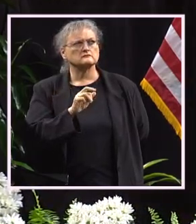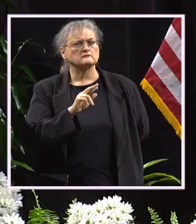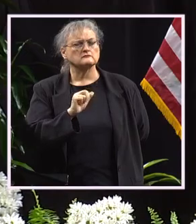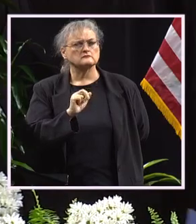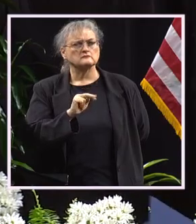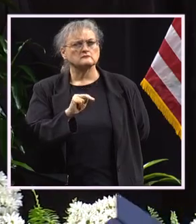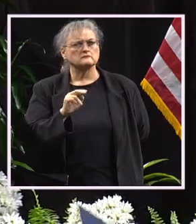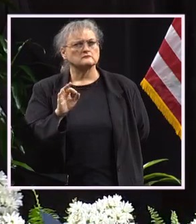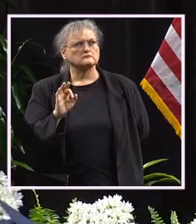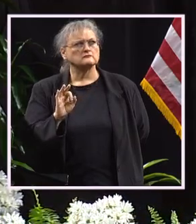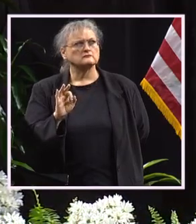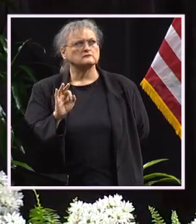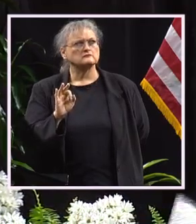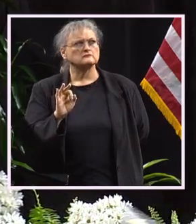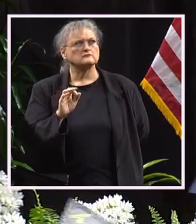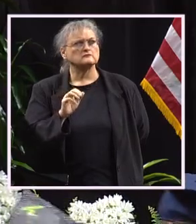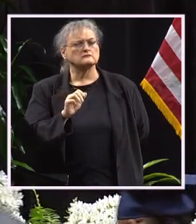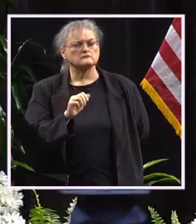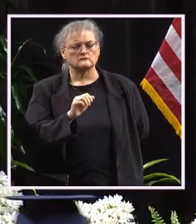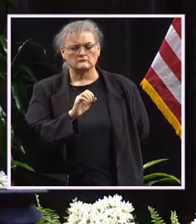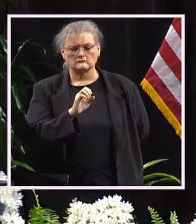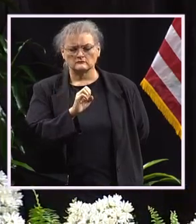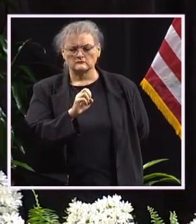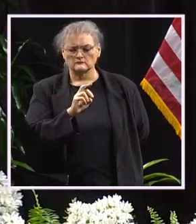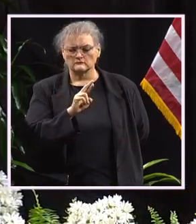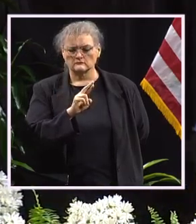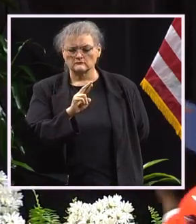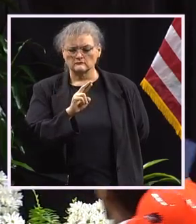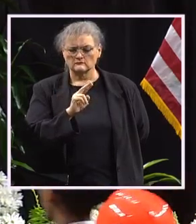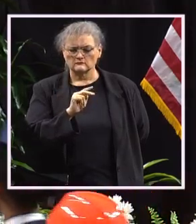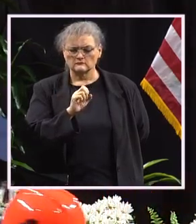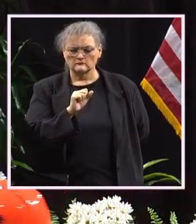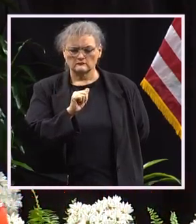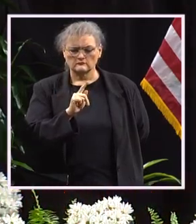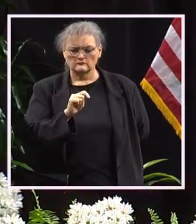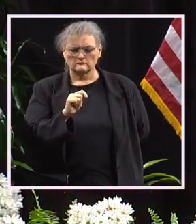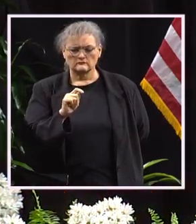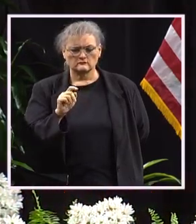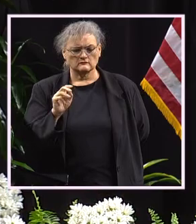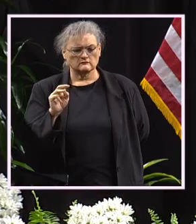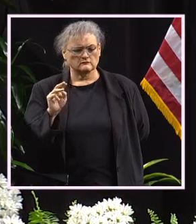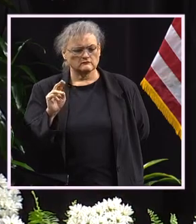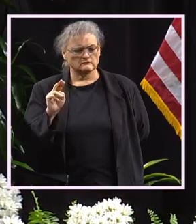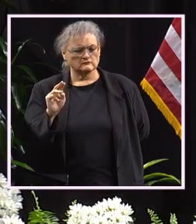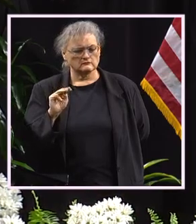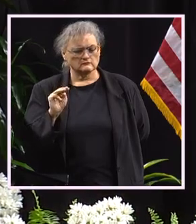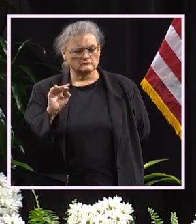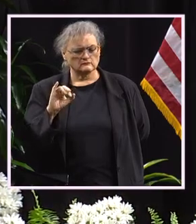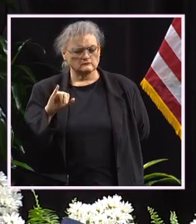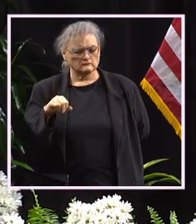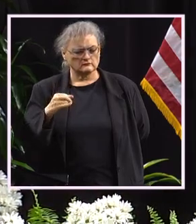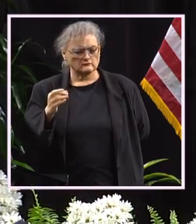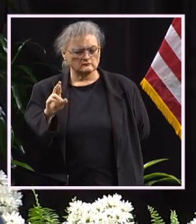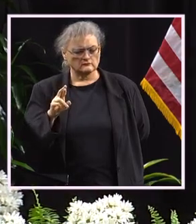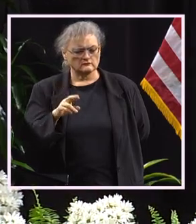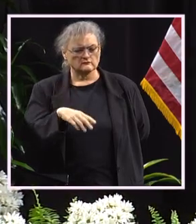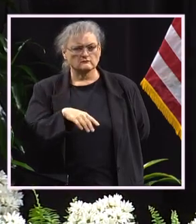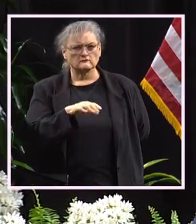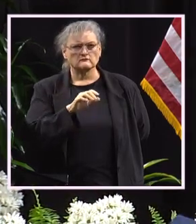Edward Franklin, Curtis Rodney Murray Jr., Nicholas I.